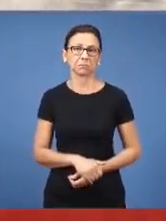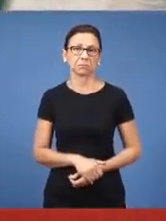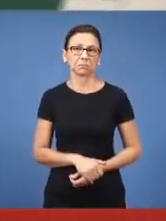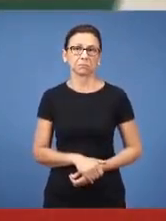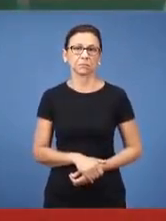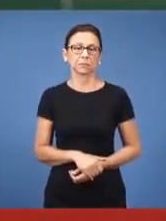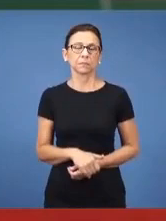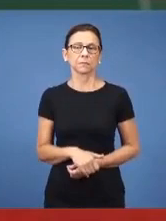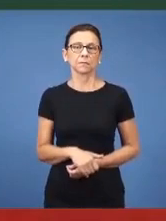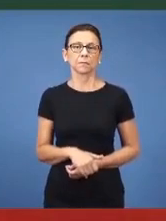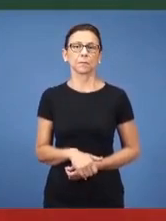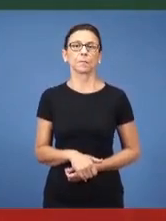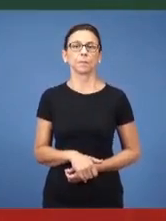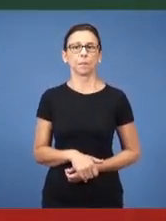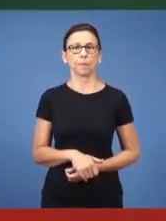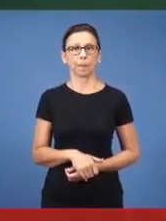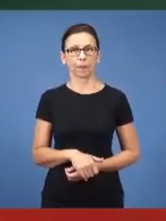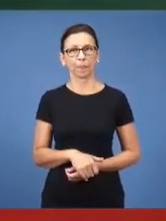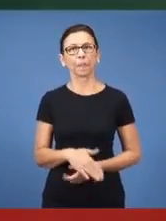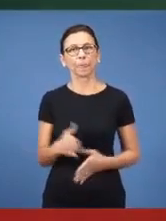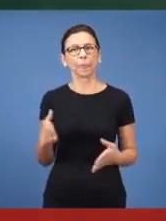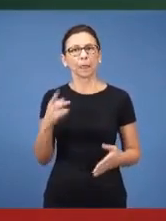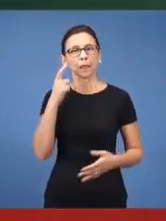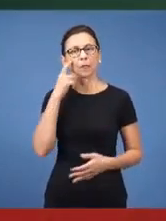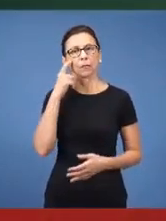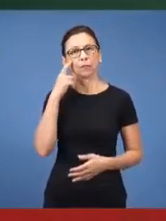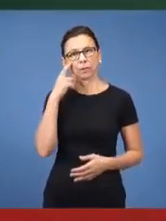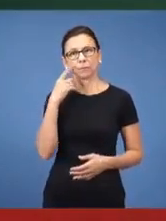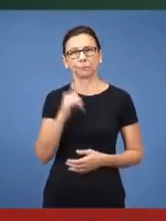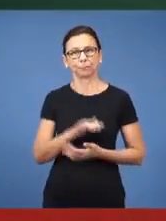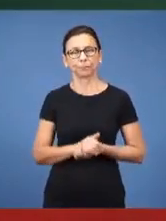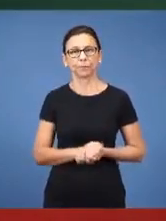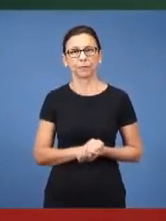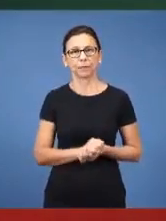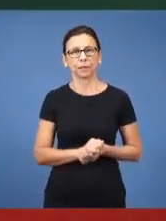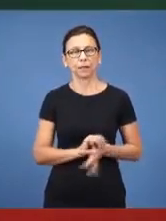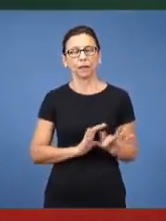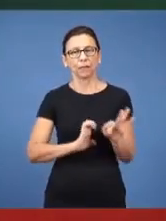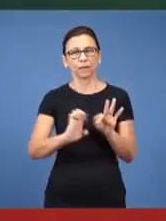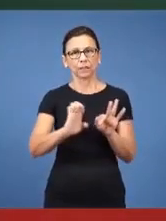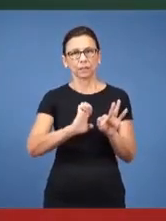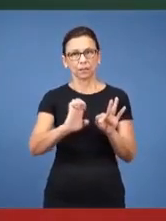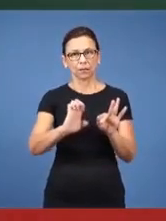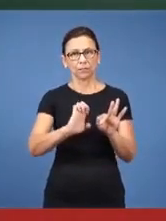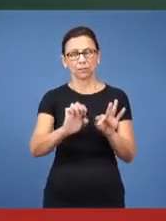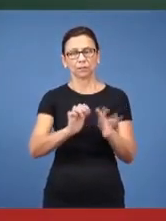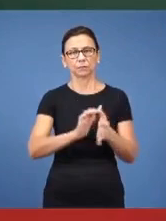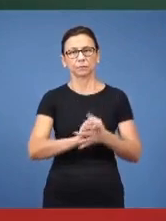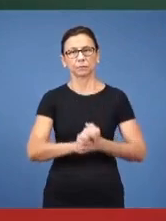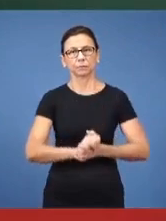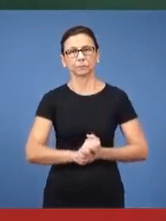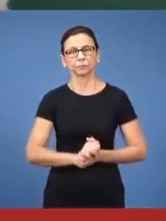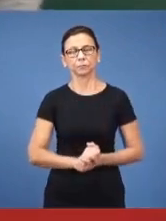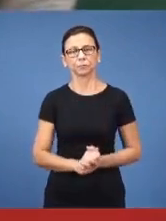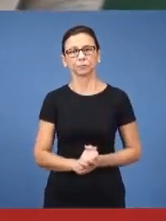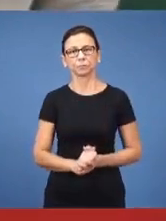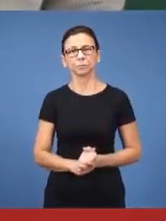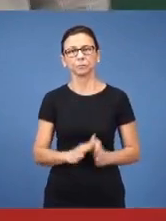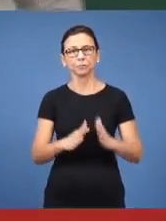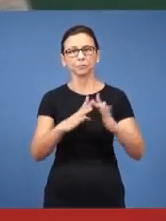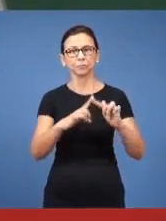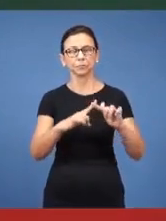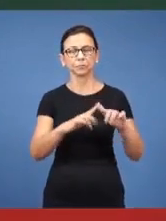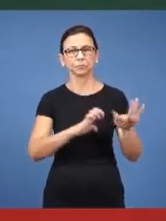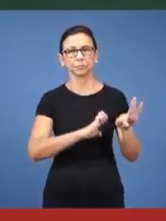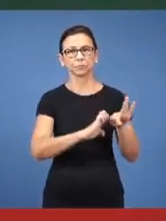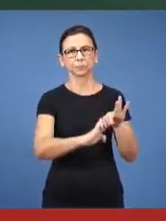Go ahead, Alexander. So the answer is going to find the Church of Philadelphia, which is the second last letter, Church of